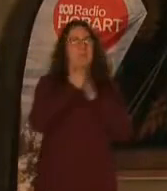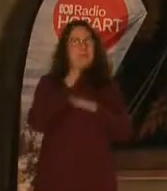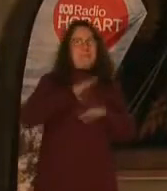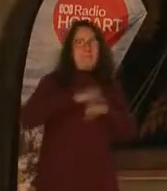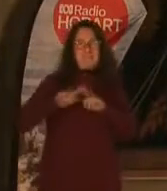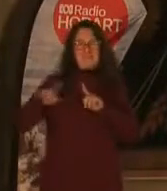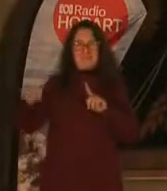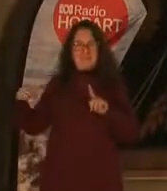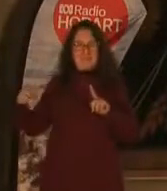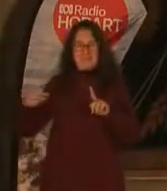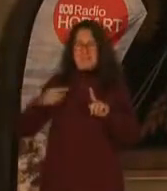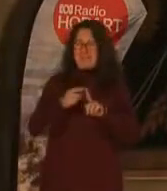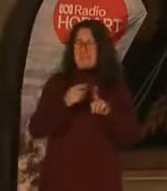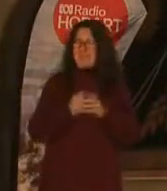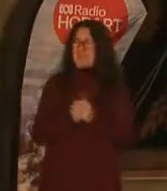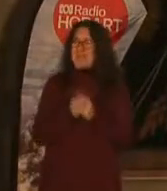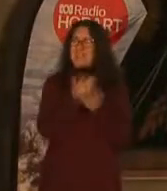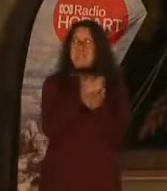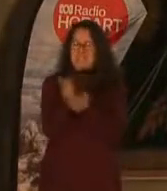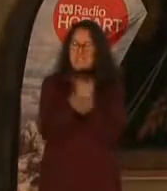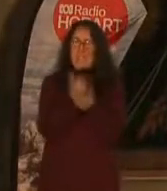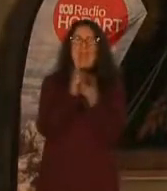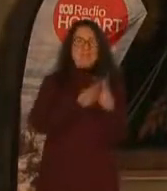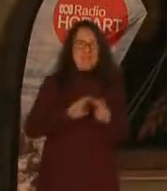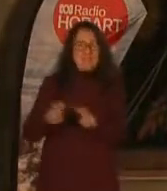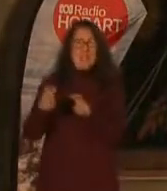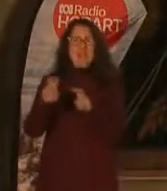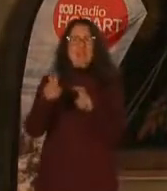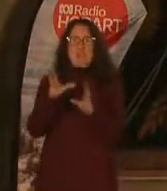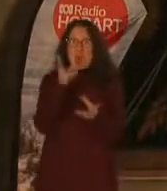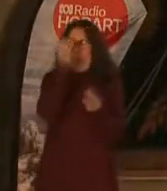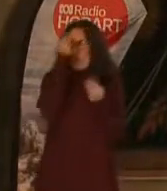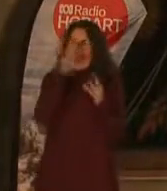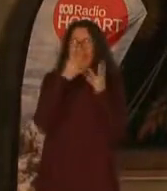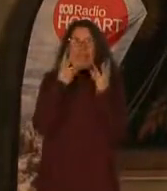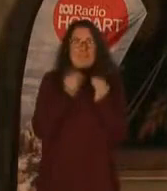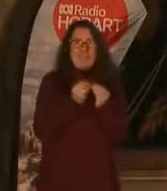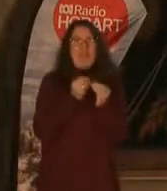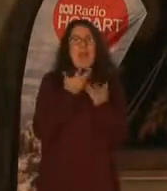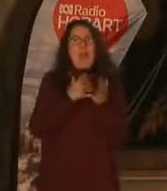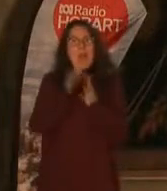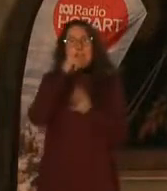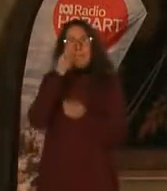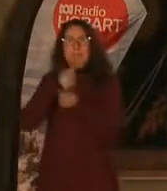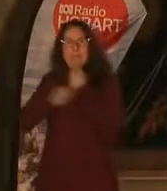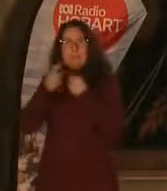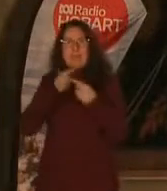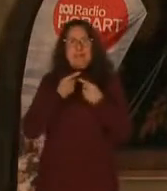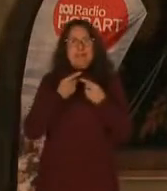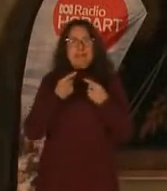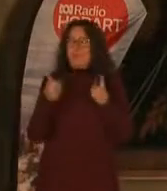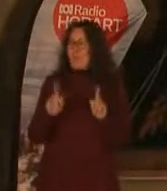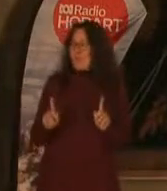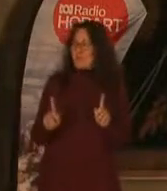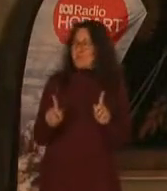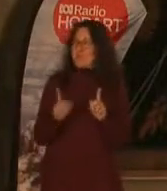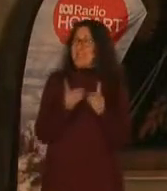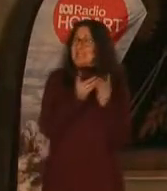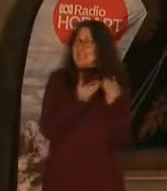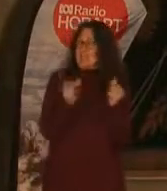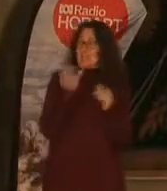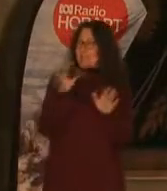is developing, sharing, owning, researching, and holding knowledge that at every step of the way, people tell you isn't real or doesn't exist. And I saw you sigh